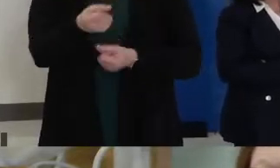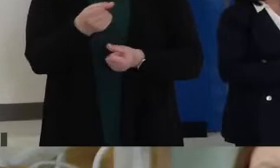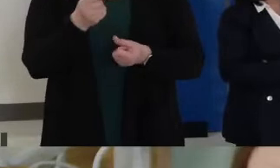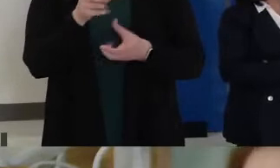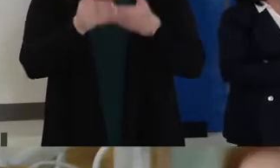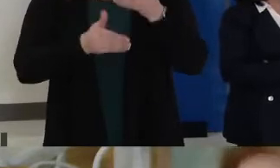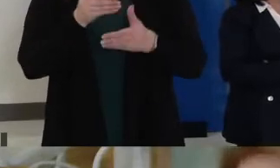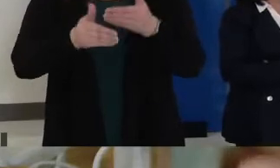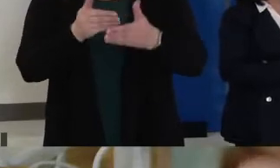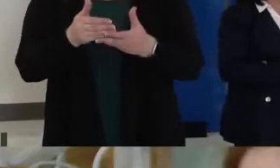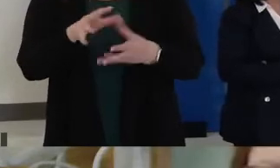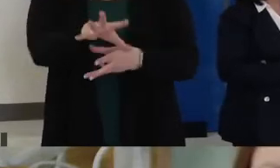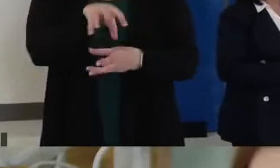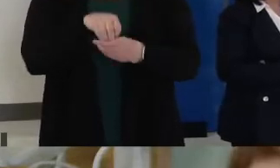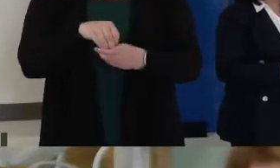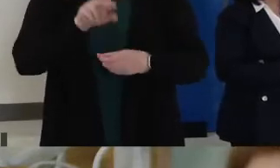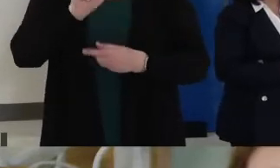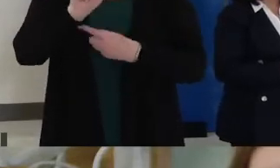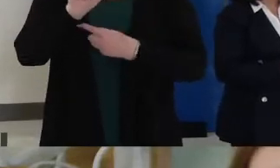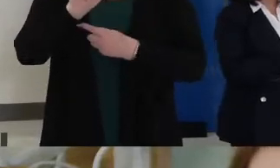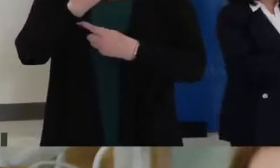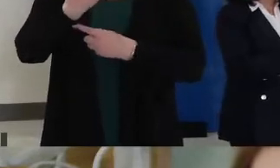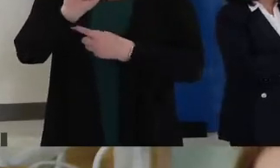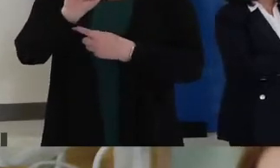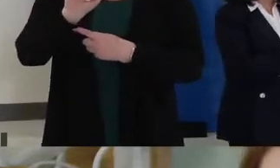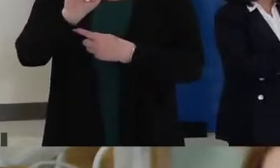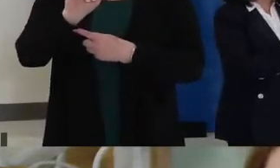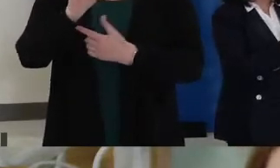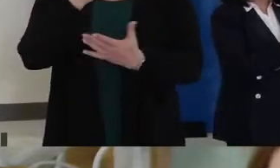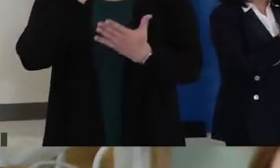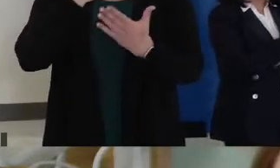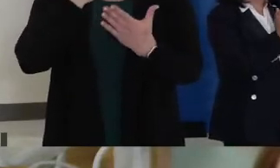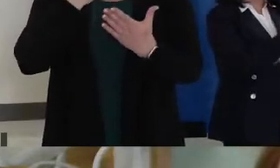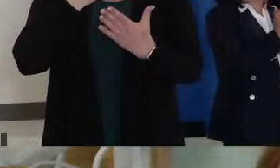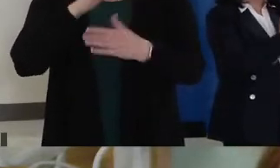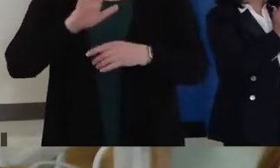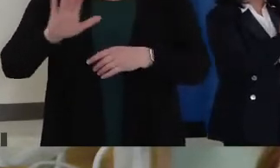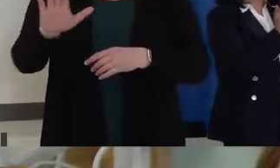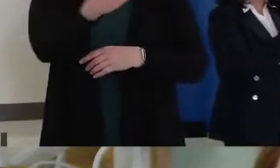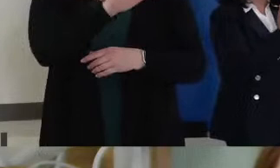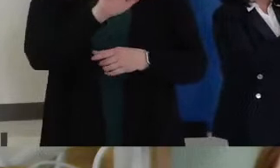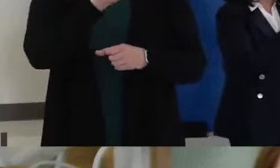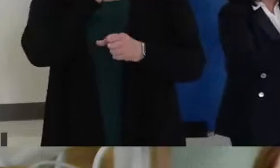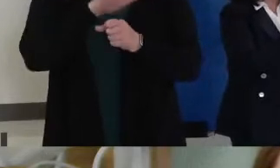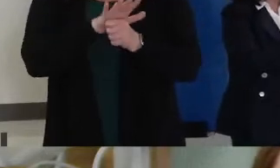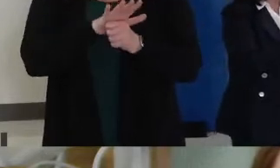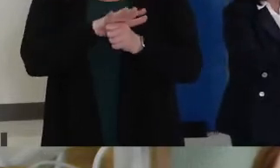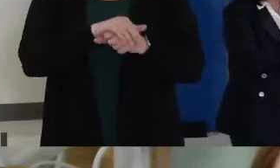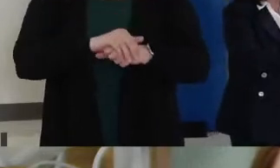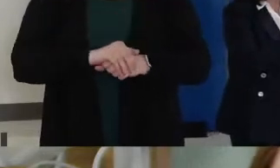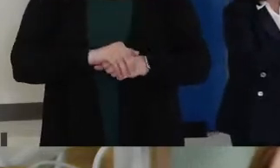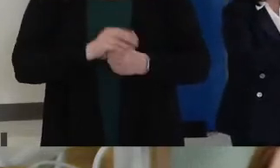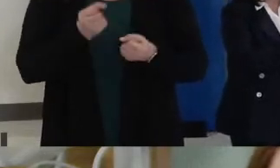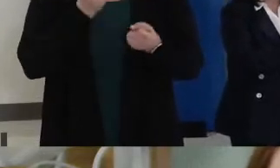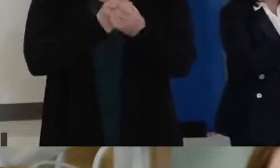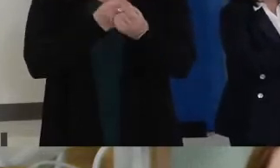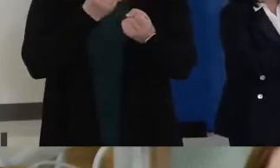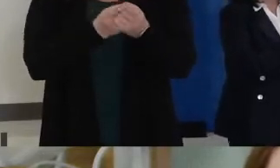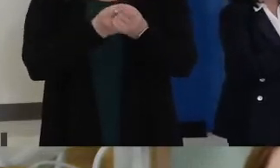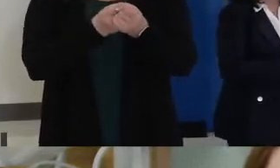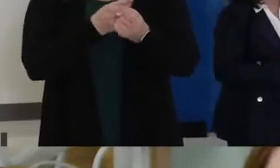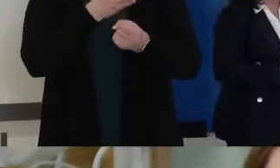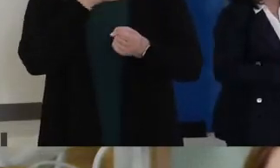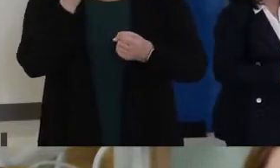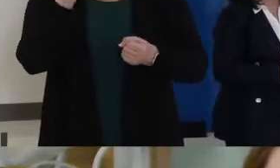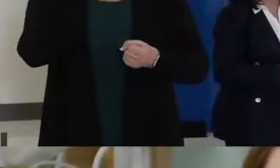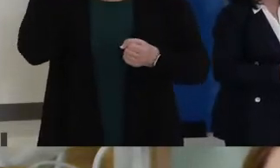inclusive. NAMI, thank you, of your lived experience and your advocacy and